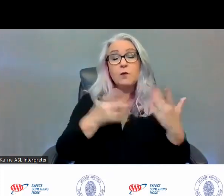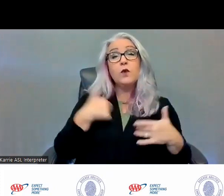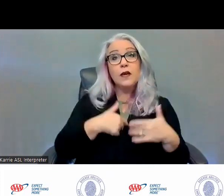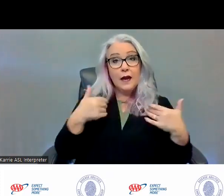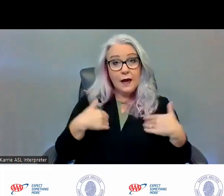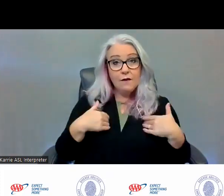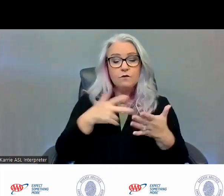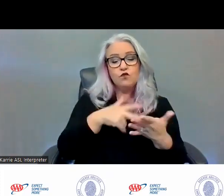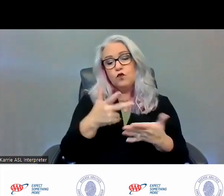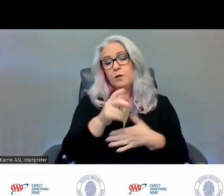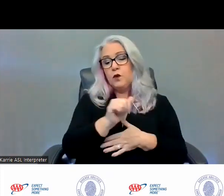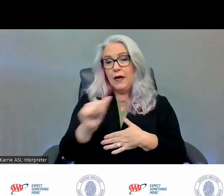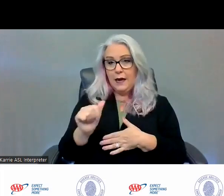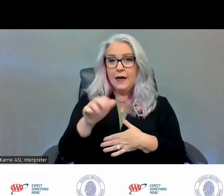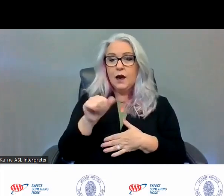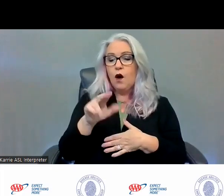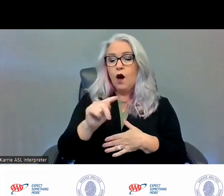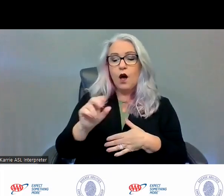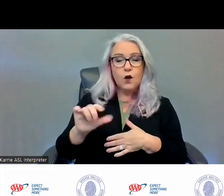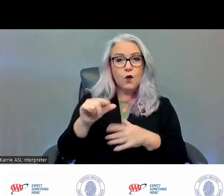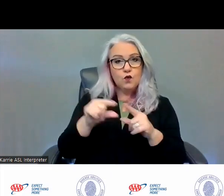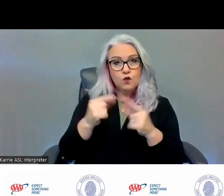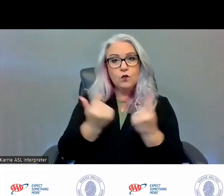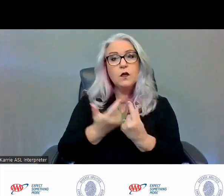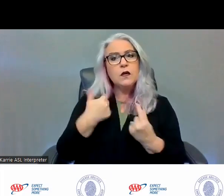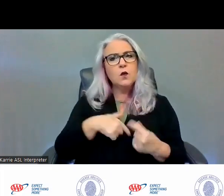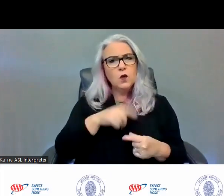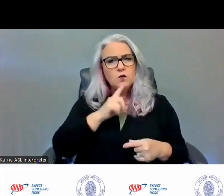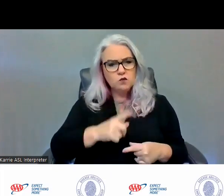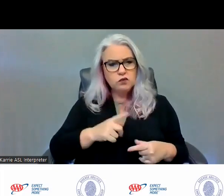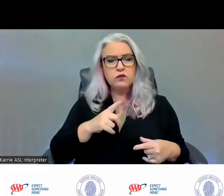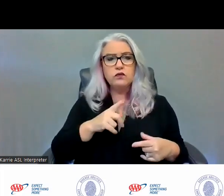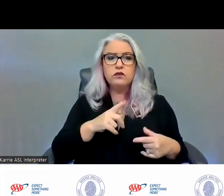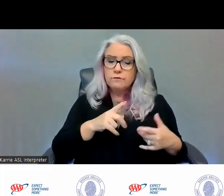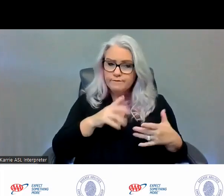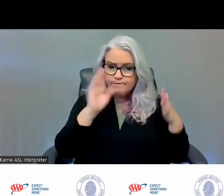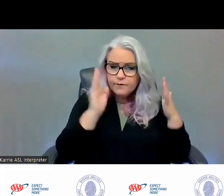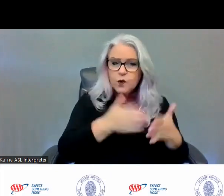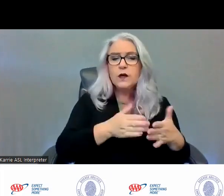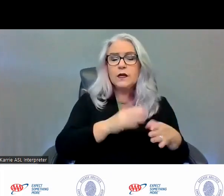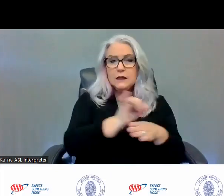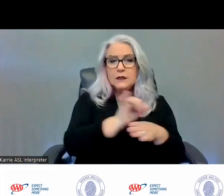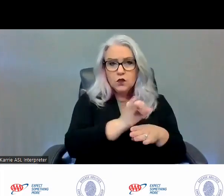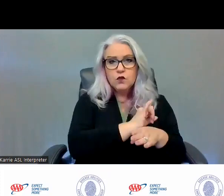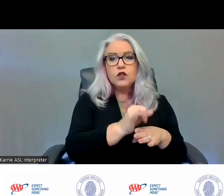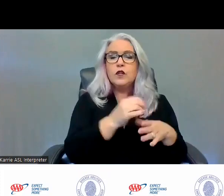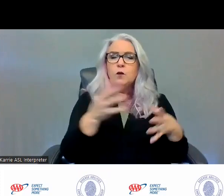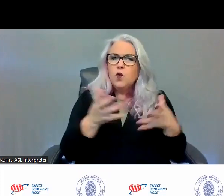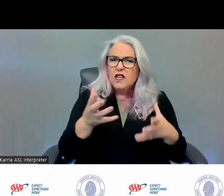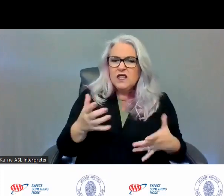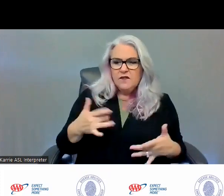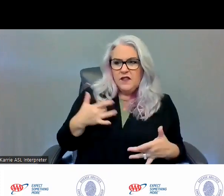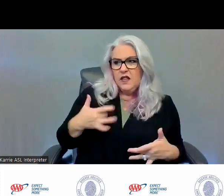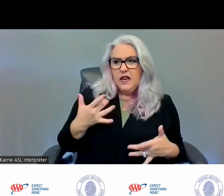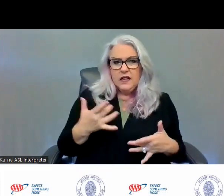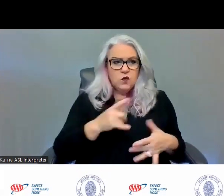program, and we really take a lot of intention behind providing a window into what it is actually like to work